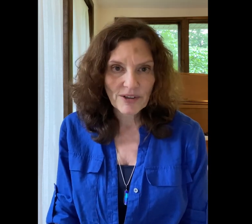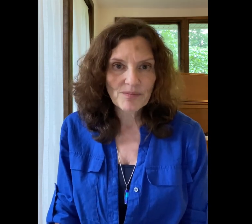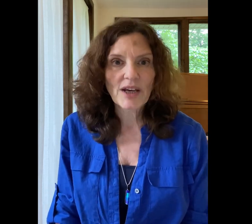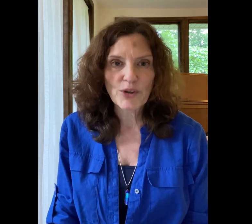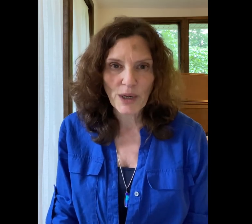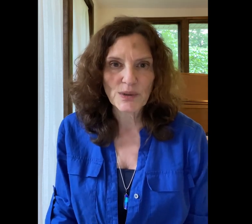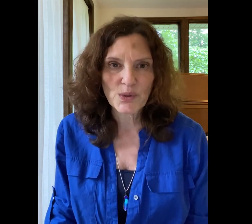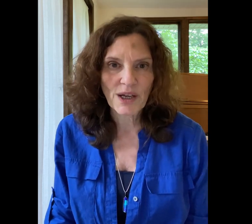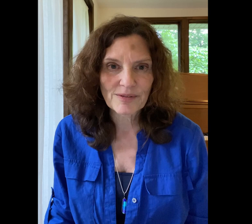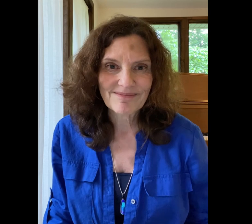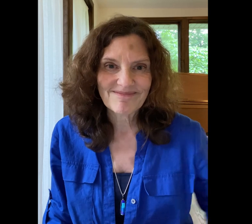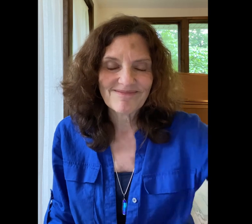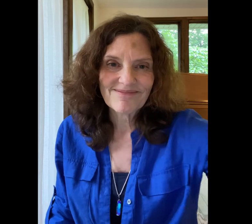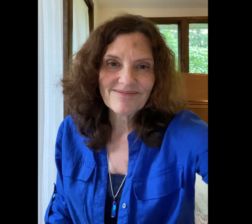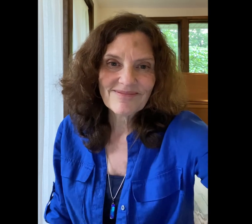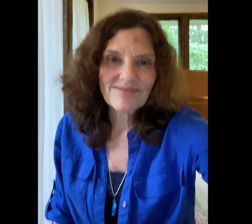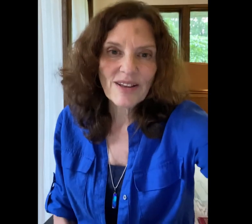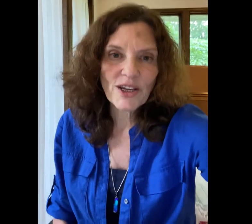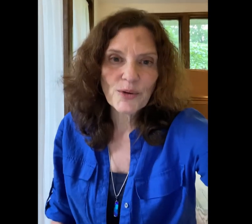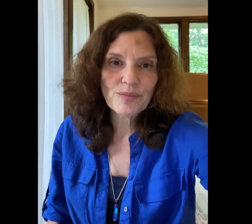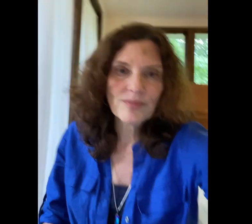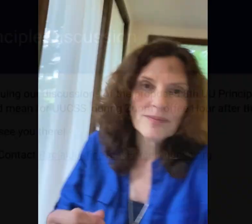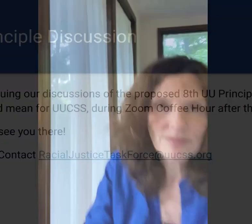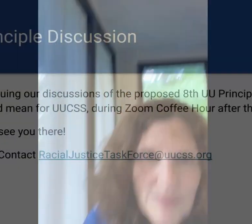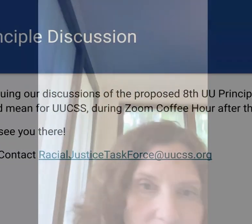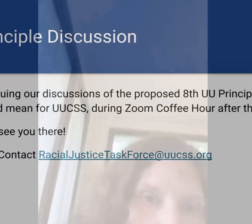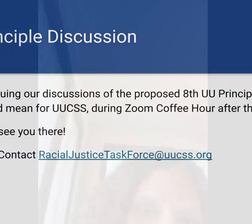be part of the groundswell. Thank you.